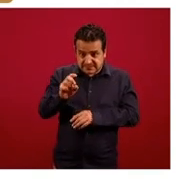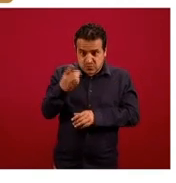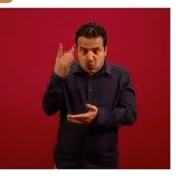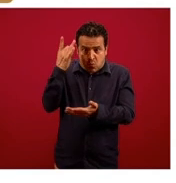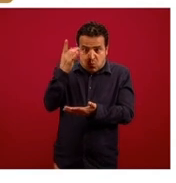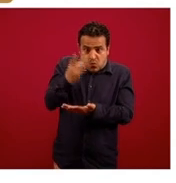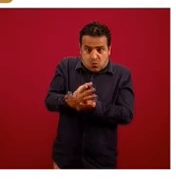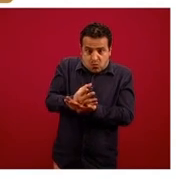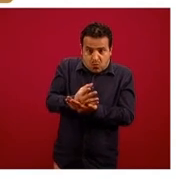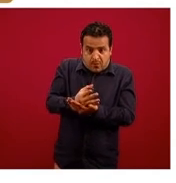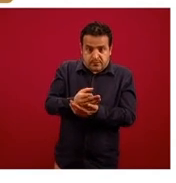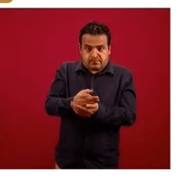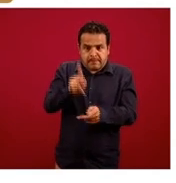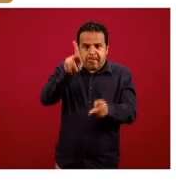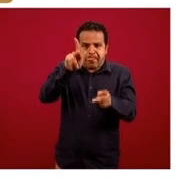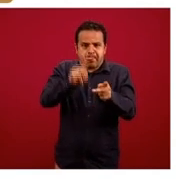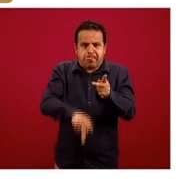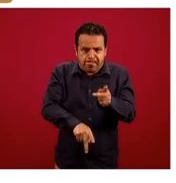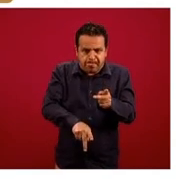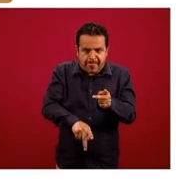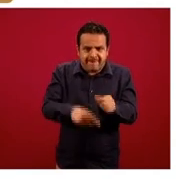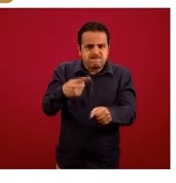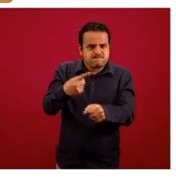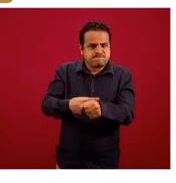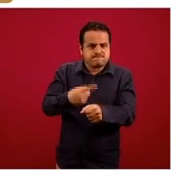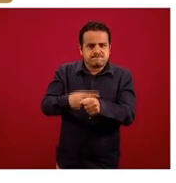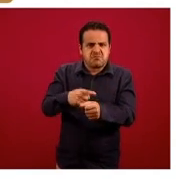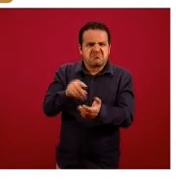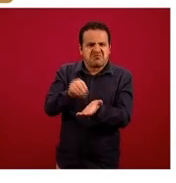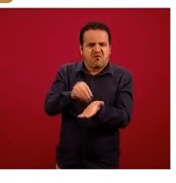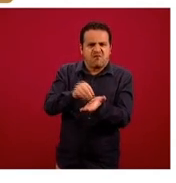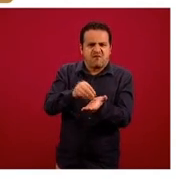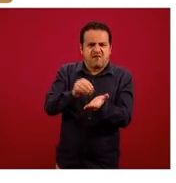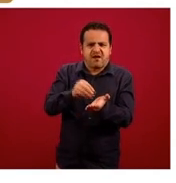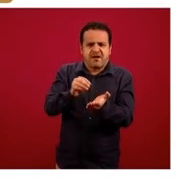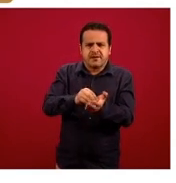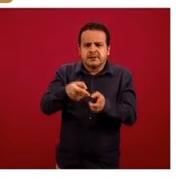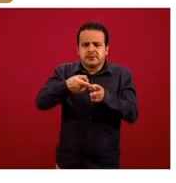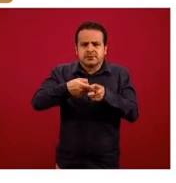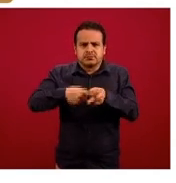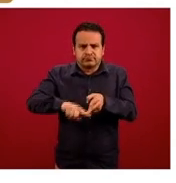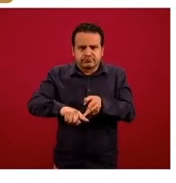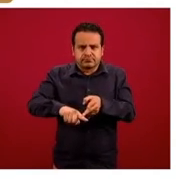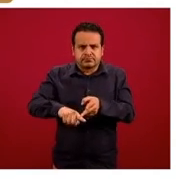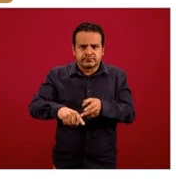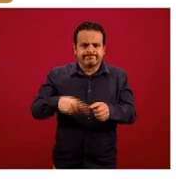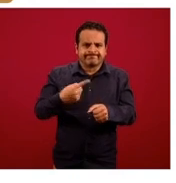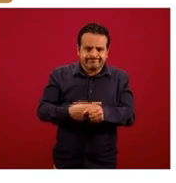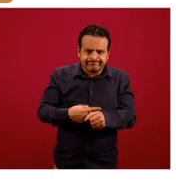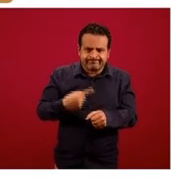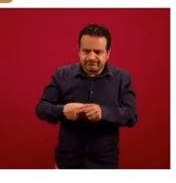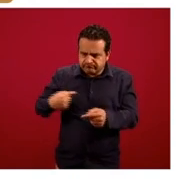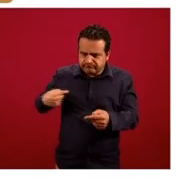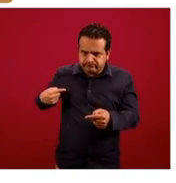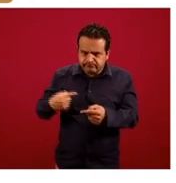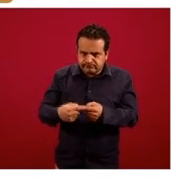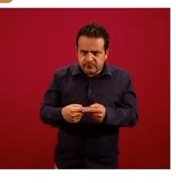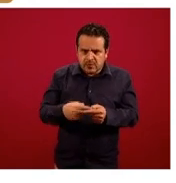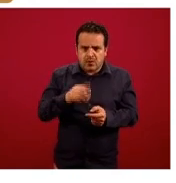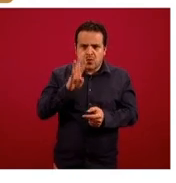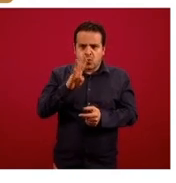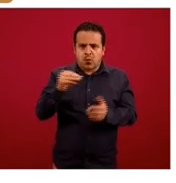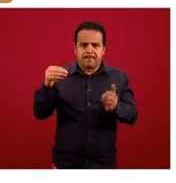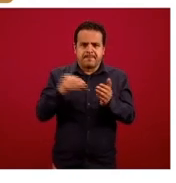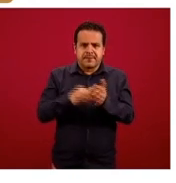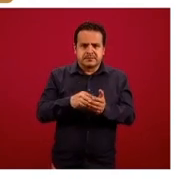11,633, but only one-third are active cases, meaning they have displayed symptoms during the past 14 days.